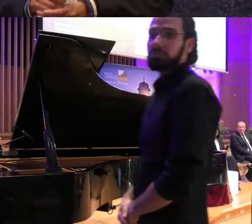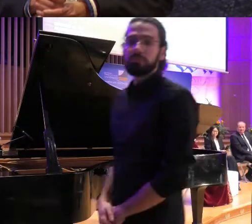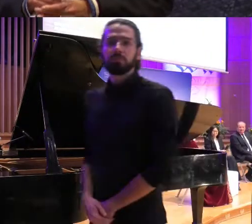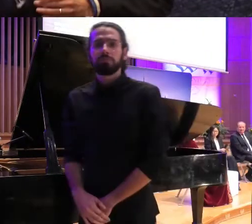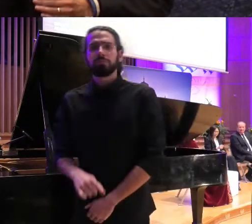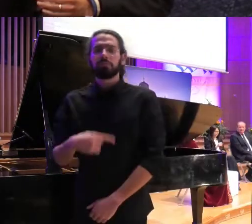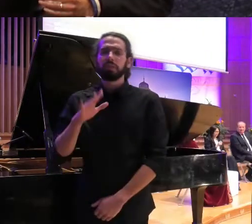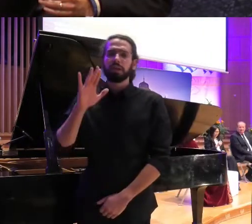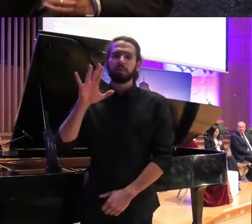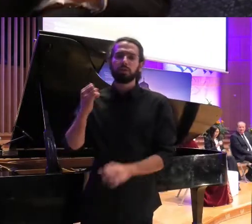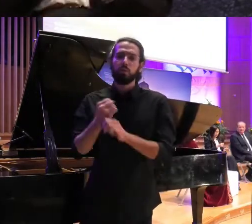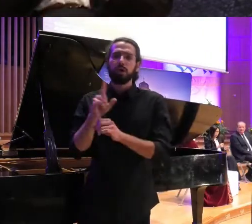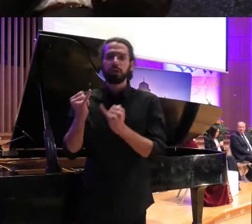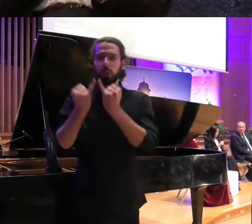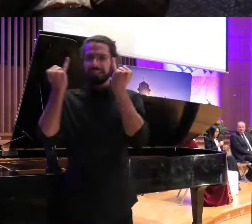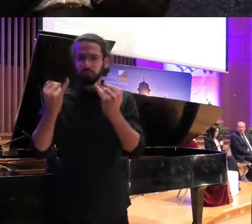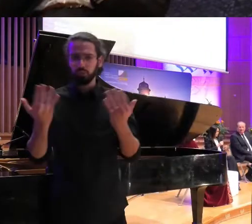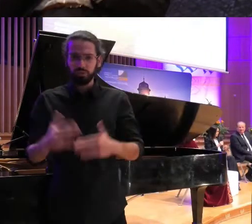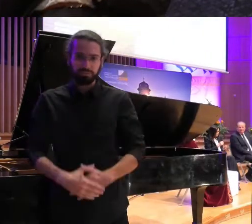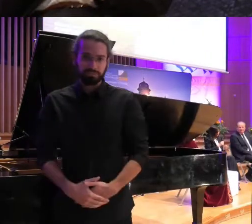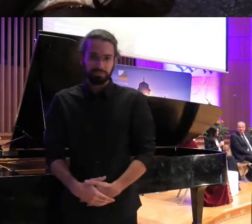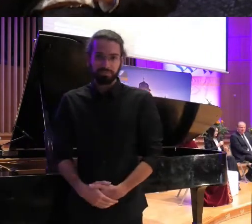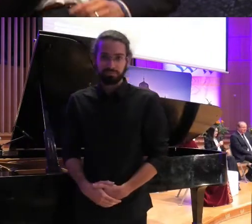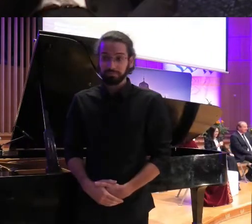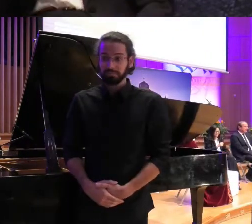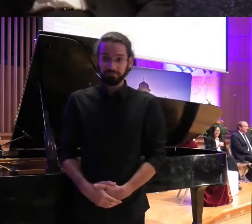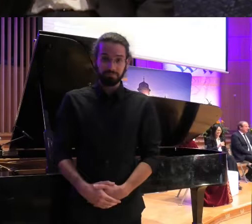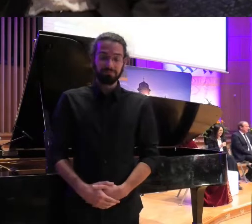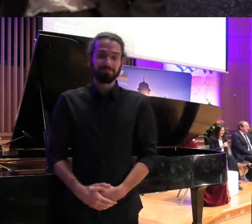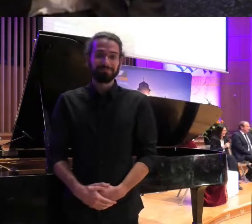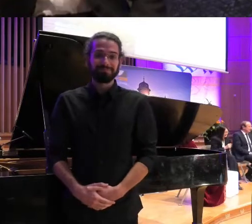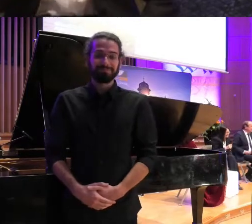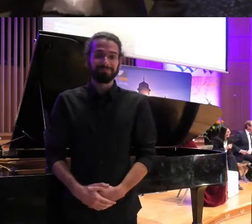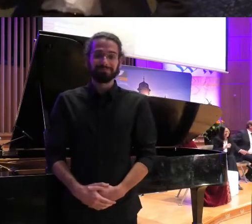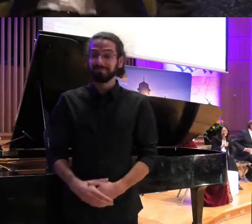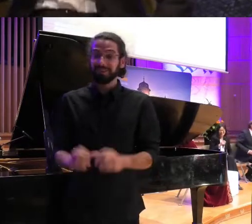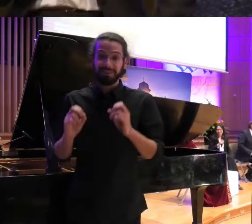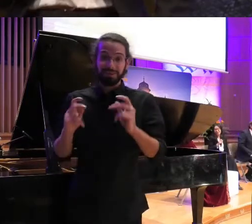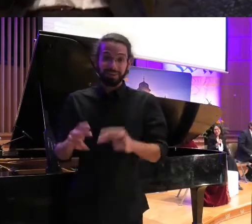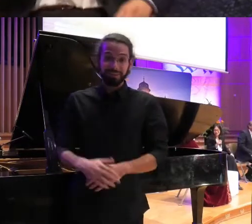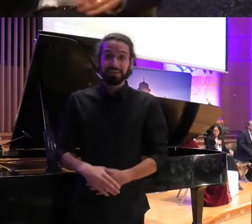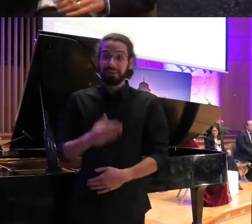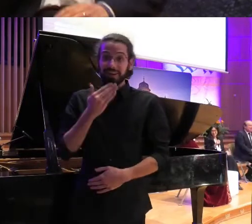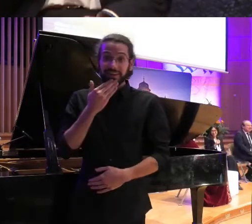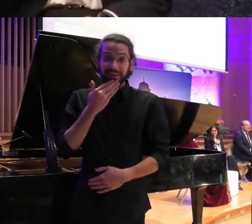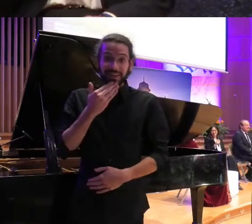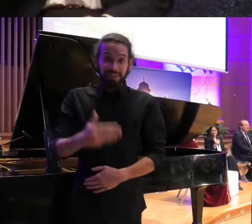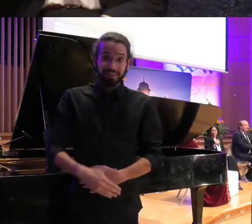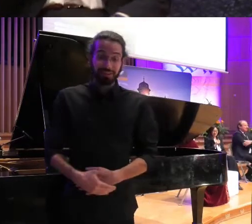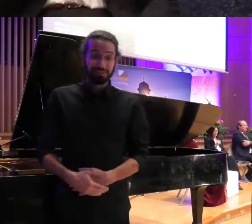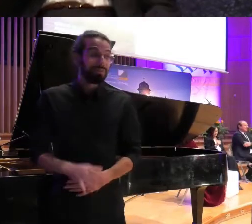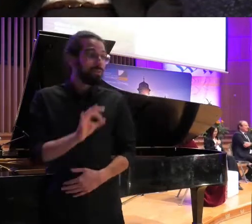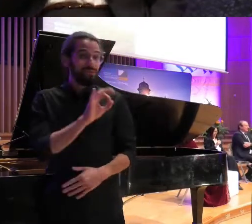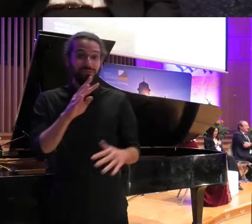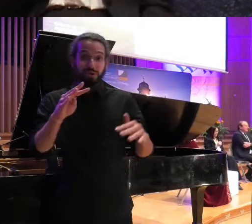right? So maybe. Thank you. Yeah. Does it work? Yeah, it works. So. Okay, thank you very much for the invitation.